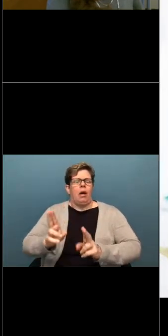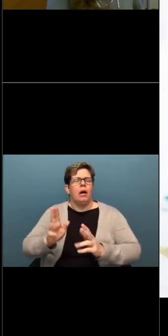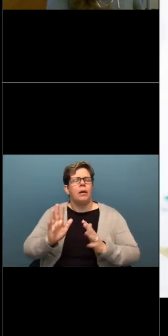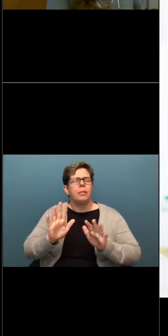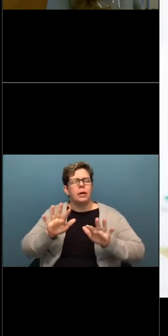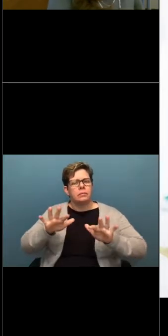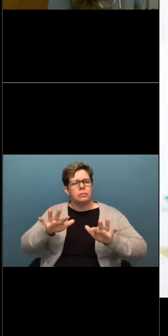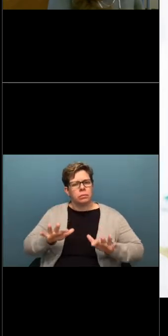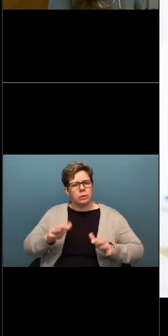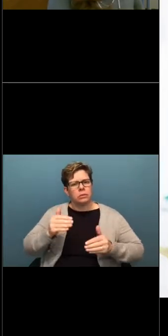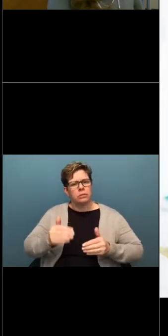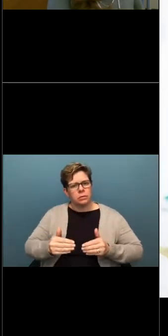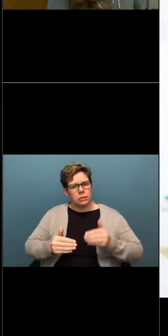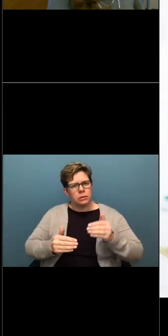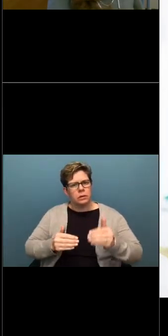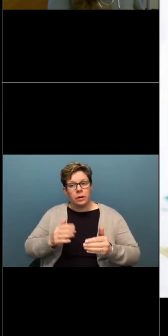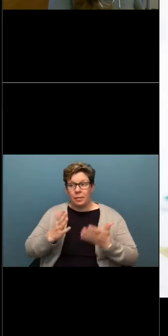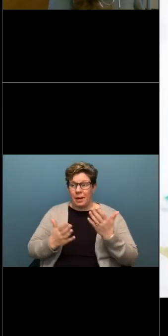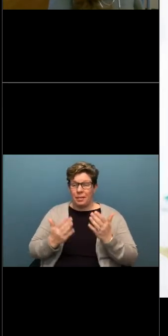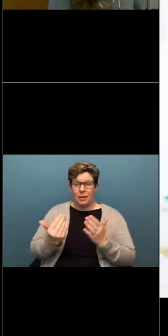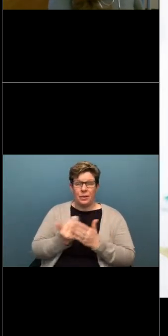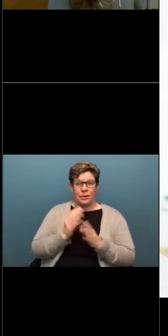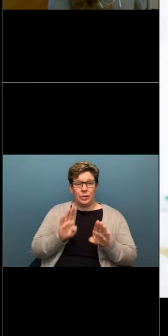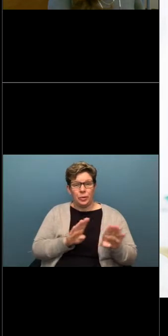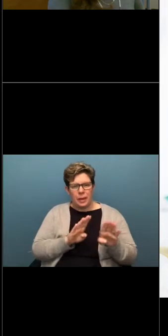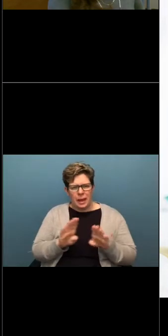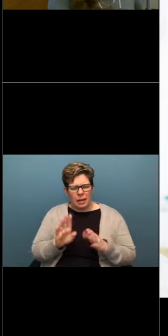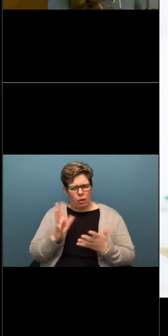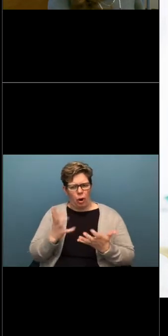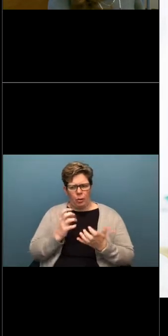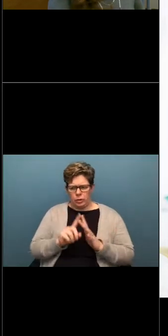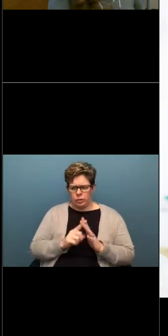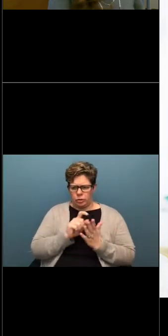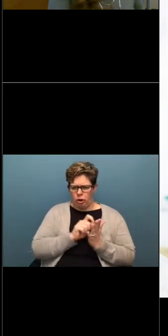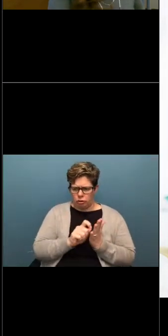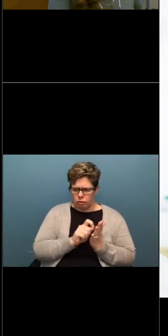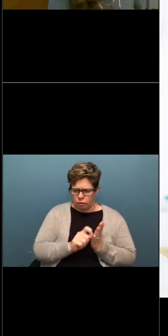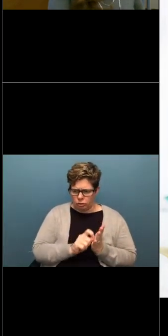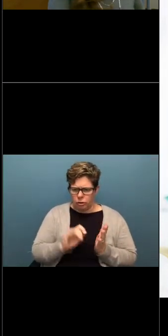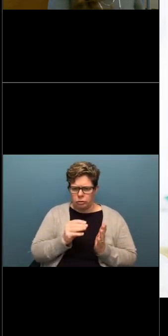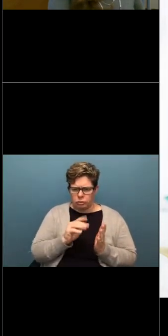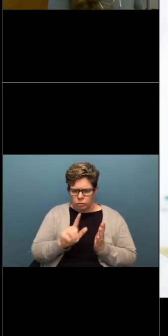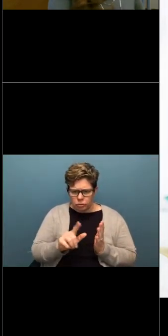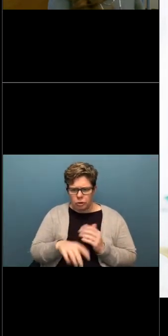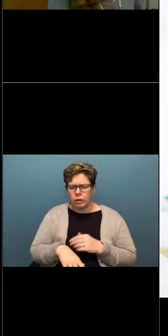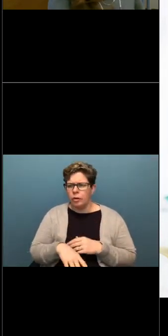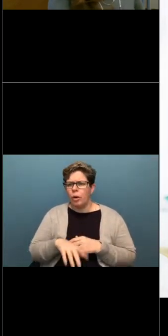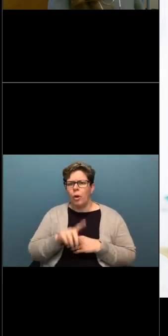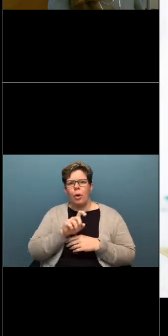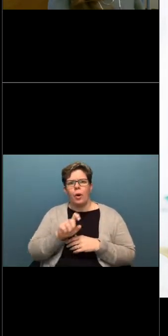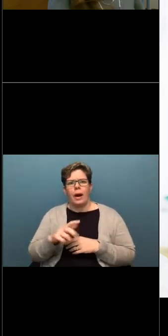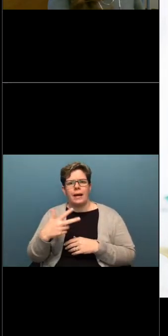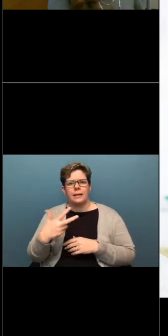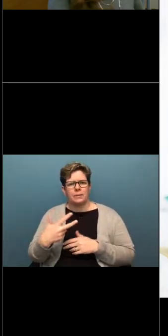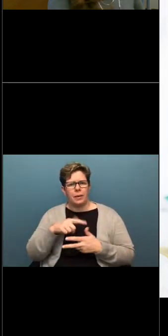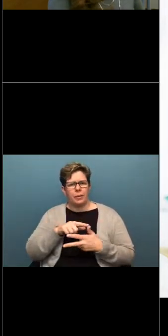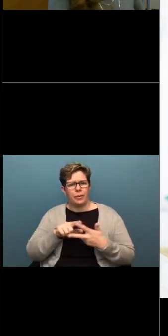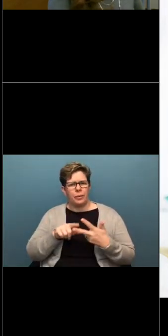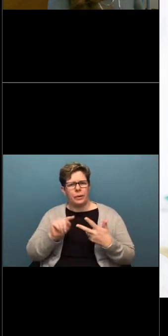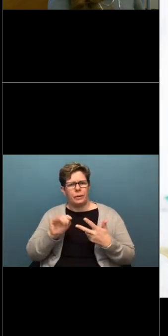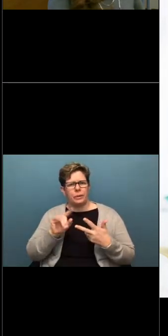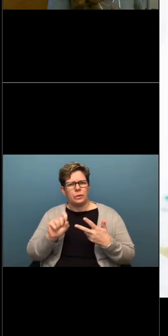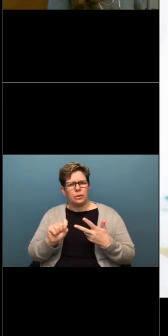used to new behaviors or patterns like journaling or ask me three tools, things like that. Just takes us a little time to